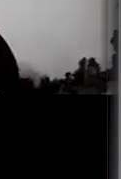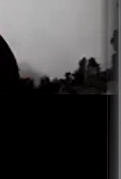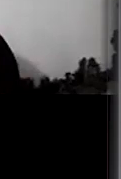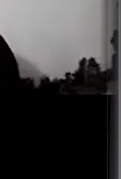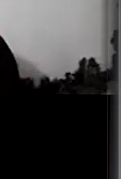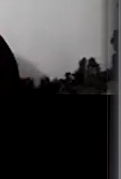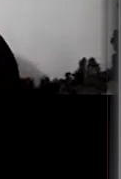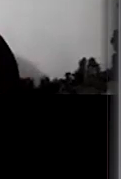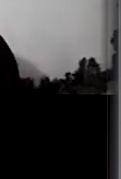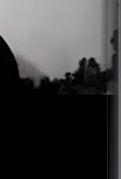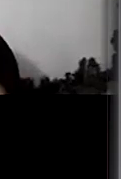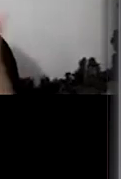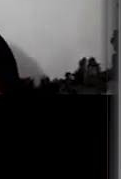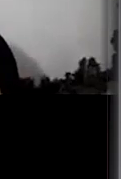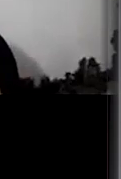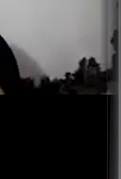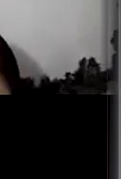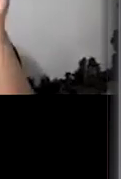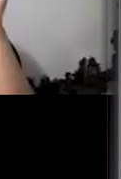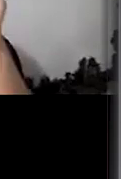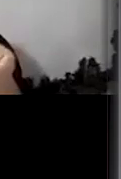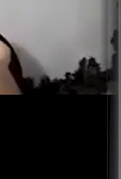email attachments, drive link,